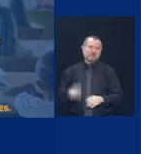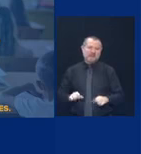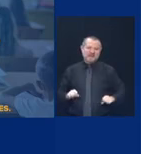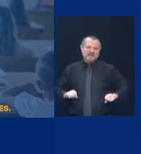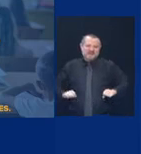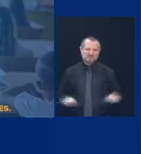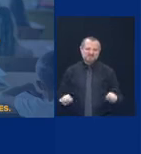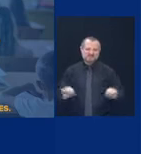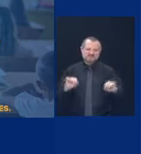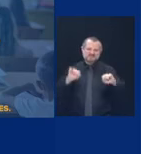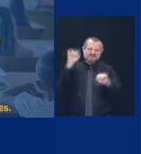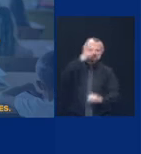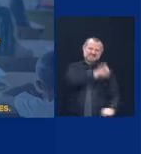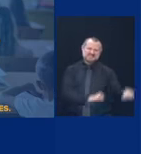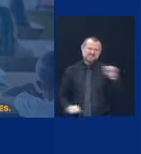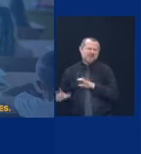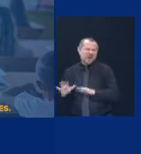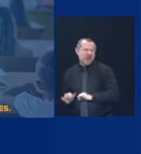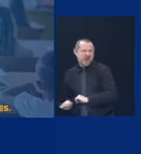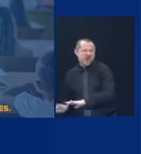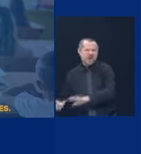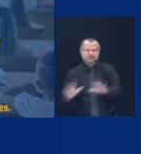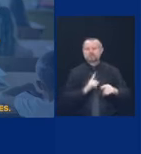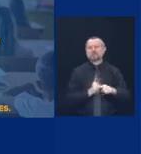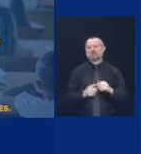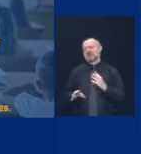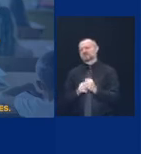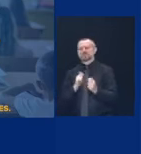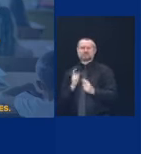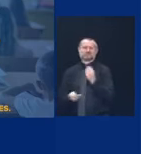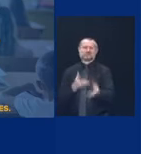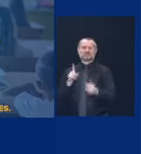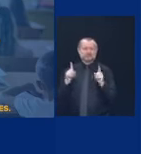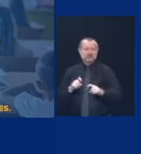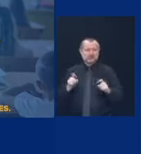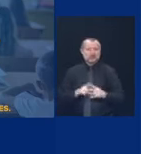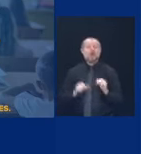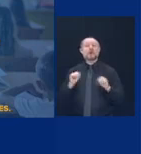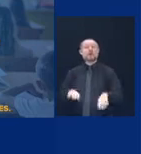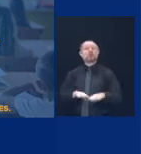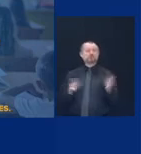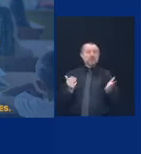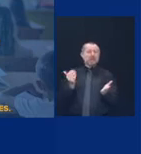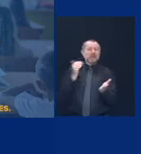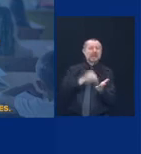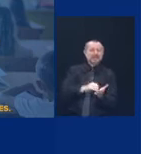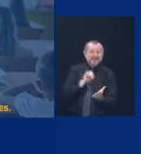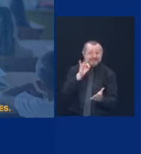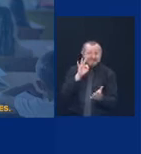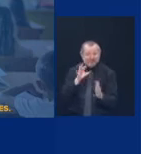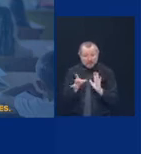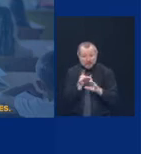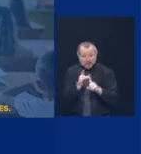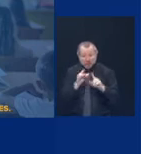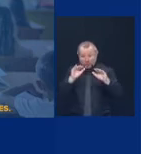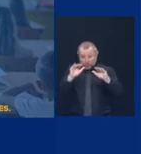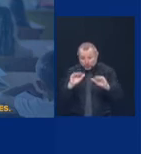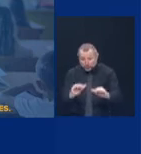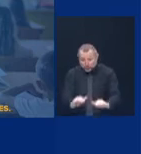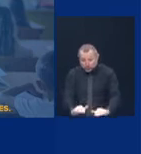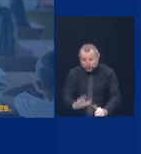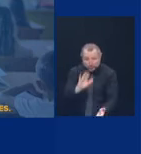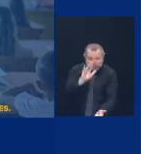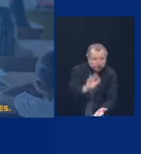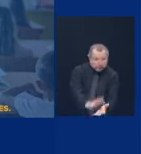additional testing. And you can reopen the school if the positivity rate is low. All